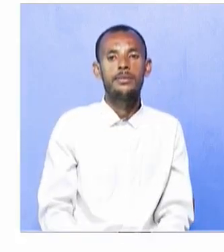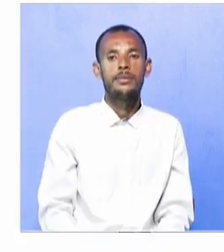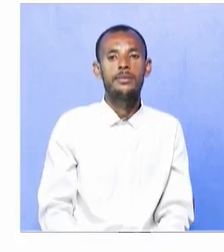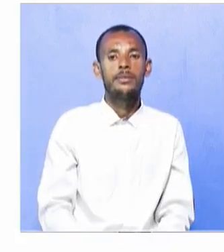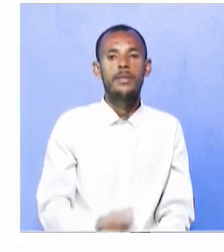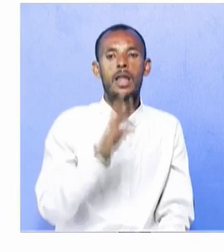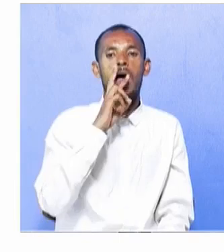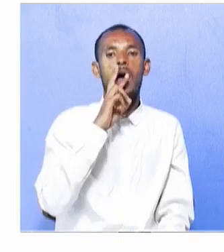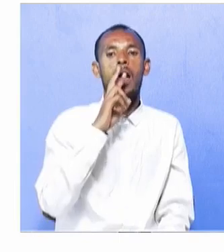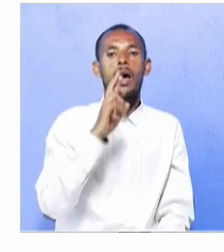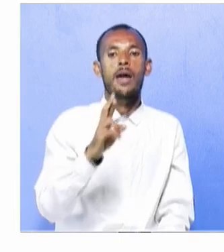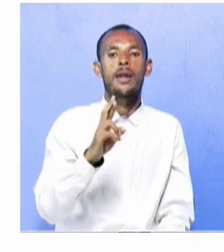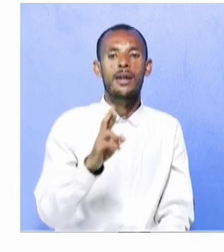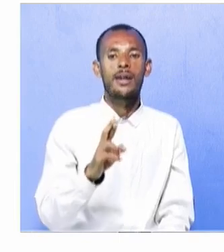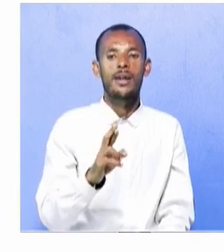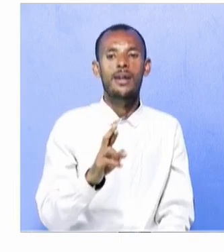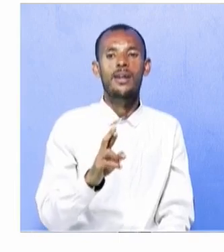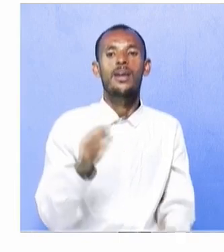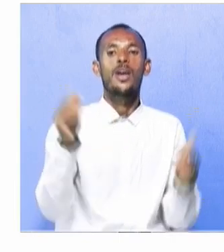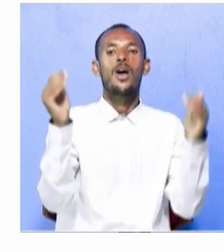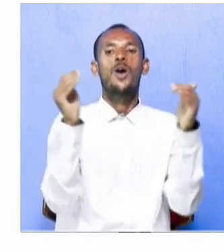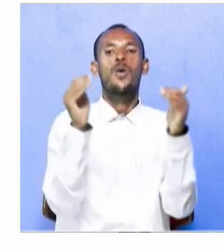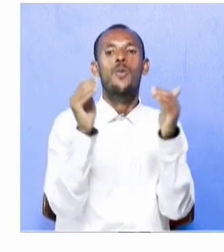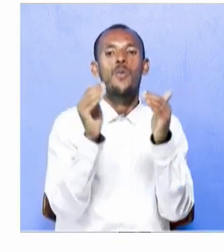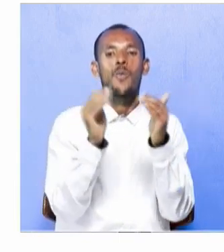are congruent.